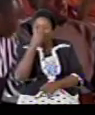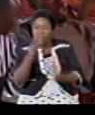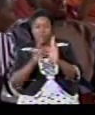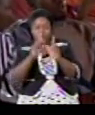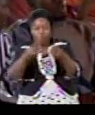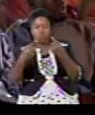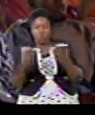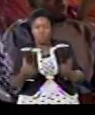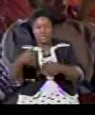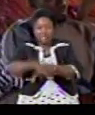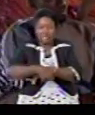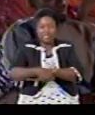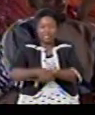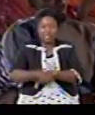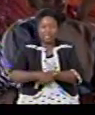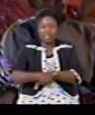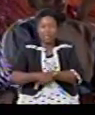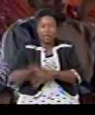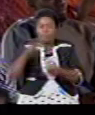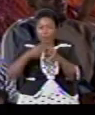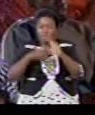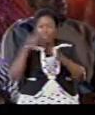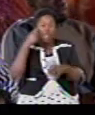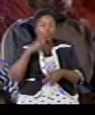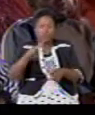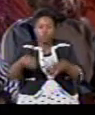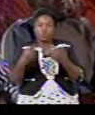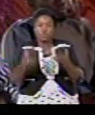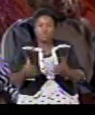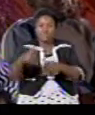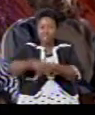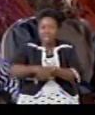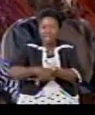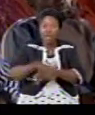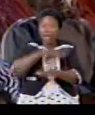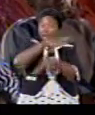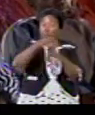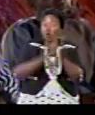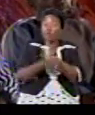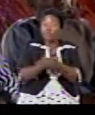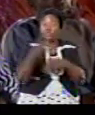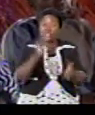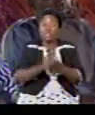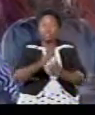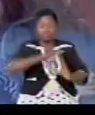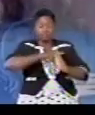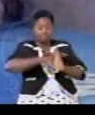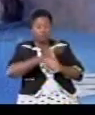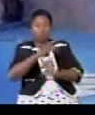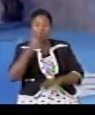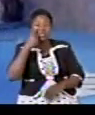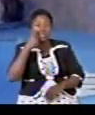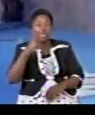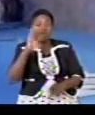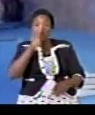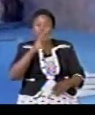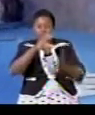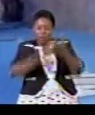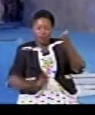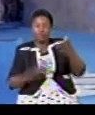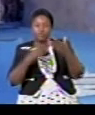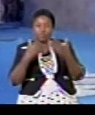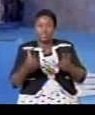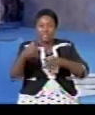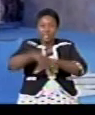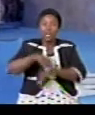tonight. Glaucoma is going tonight. And all those things that block your sight, they'll be removed tonight. You